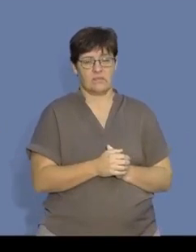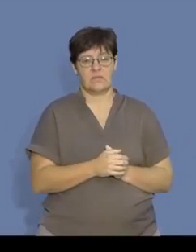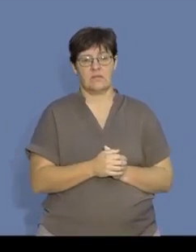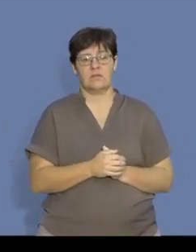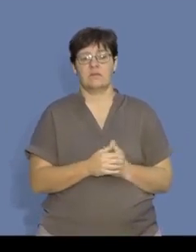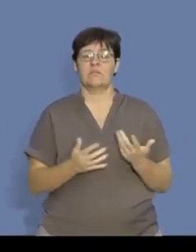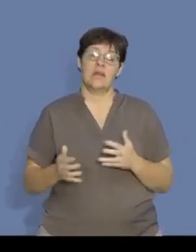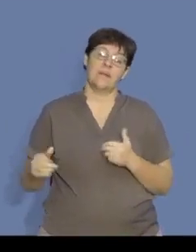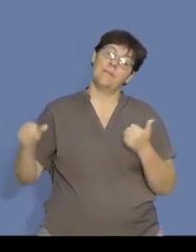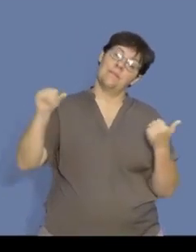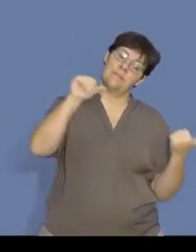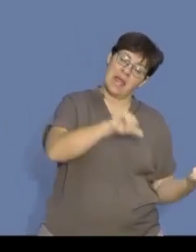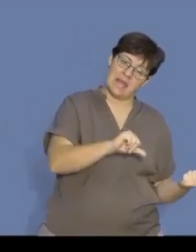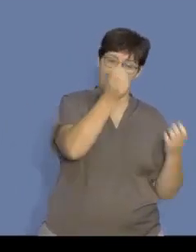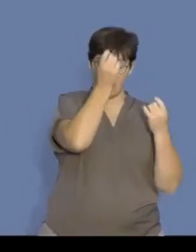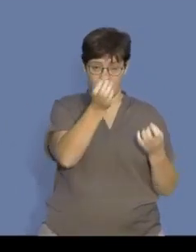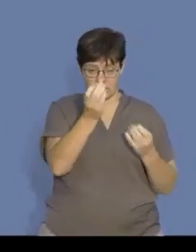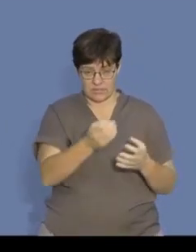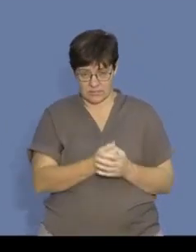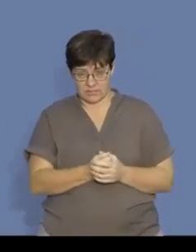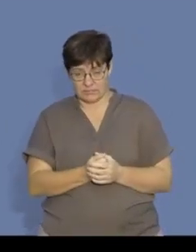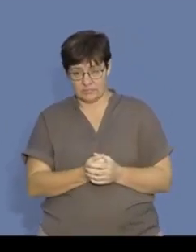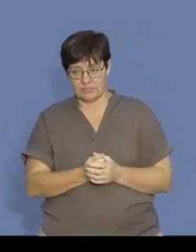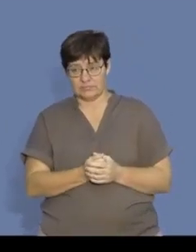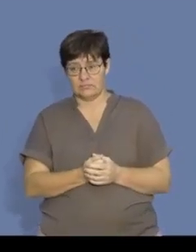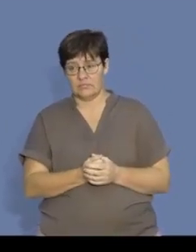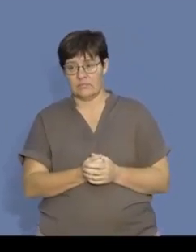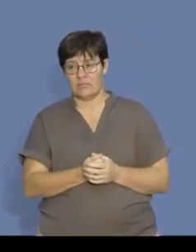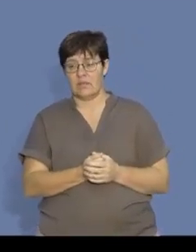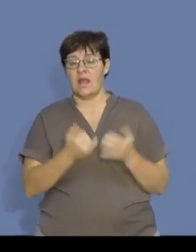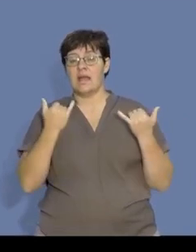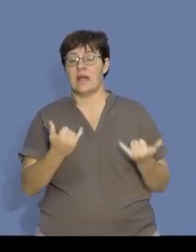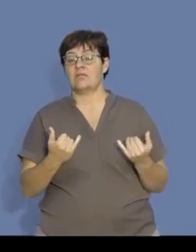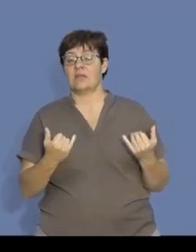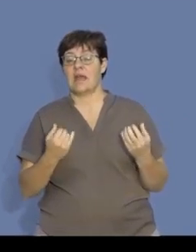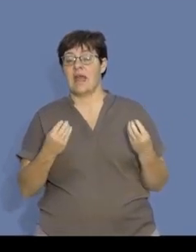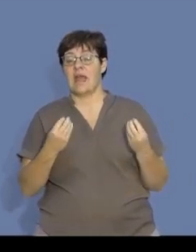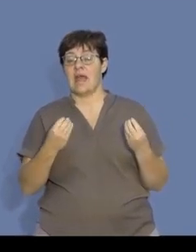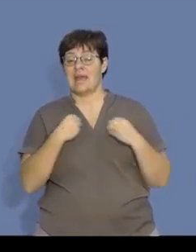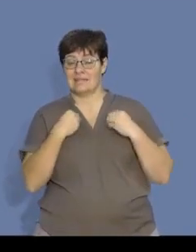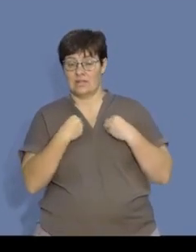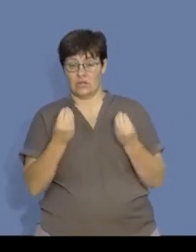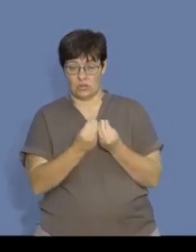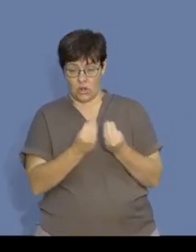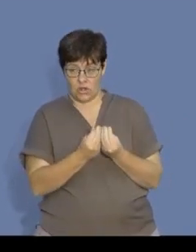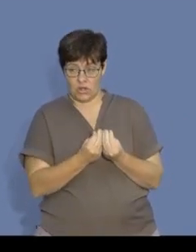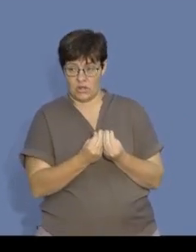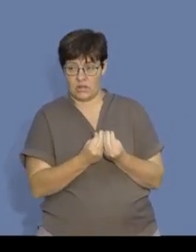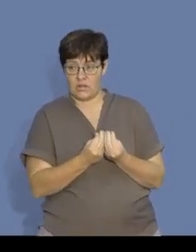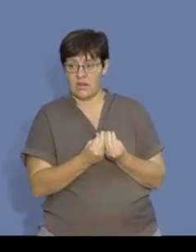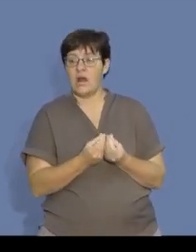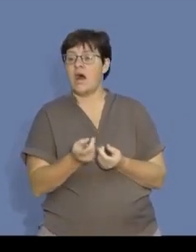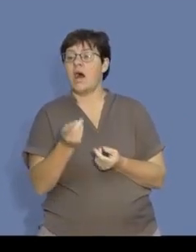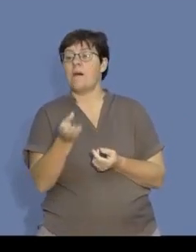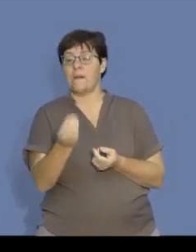figure? Okay, so if I go back to my information, so my current assets with stock, right, not